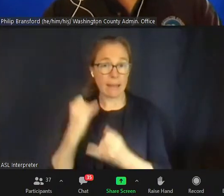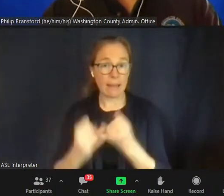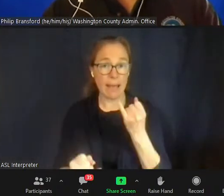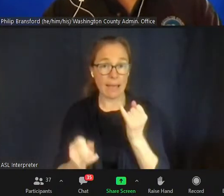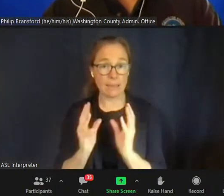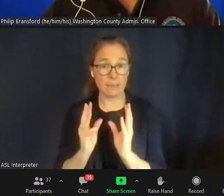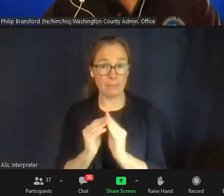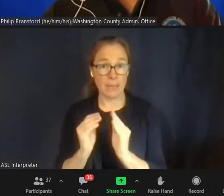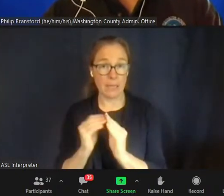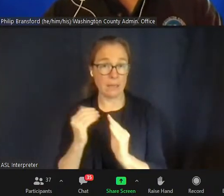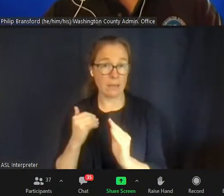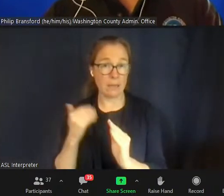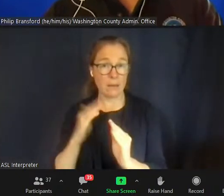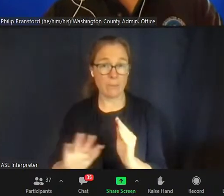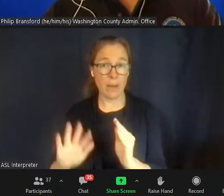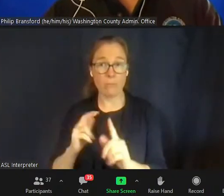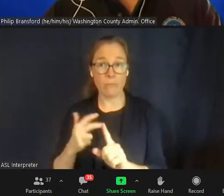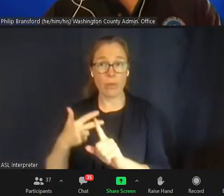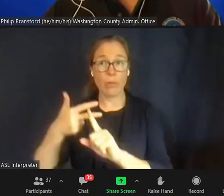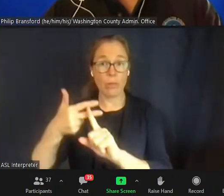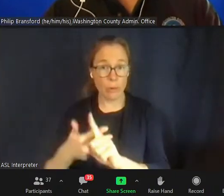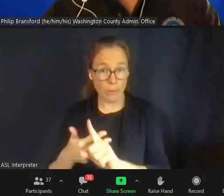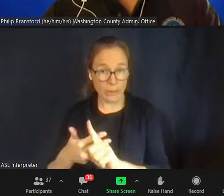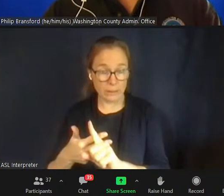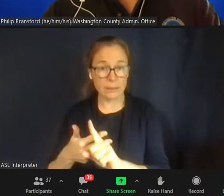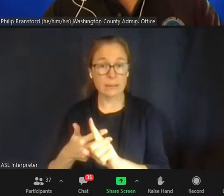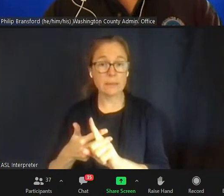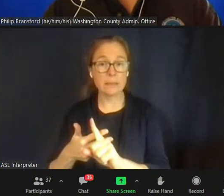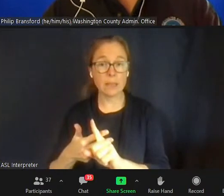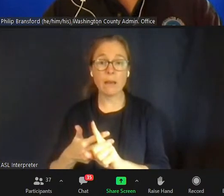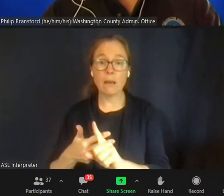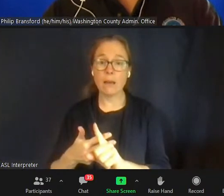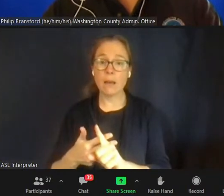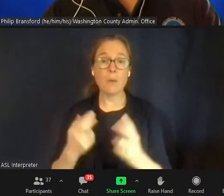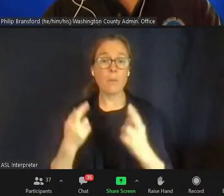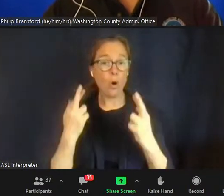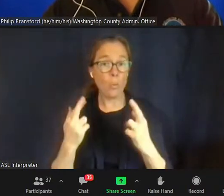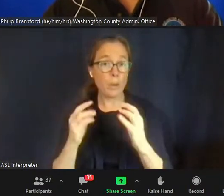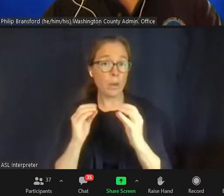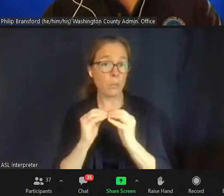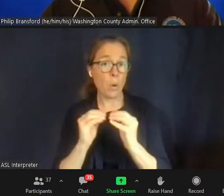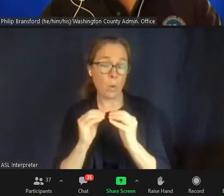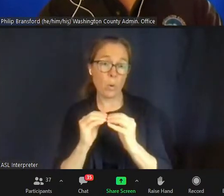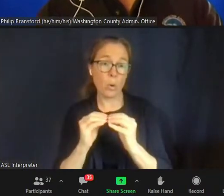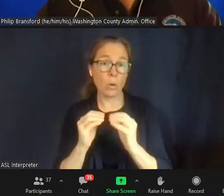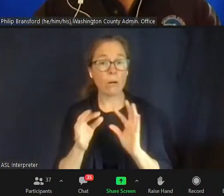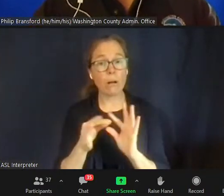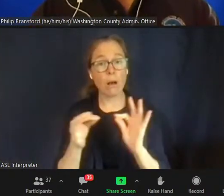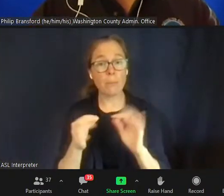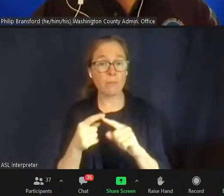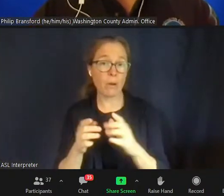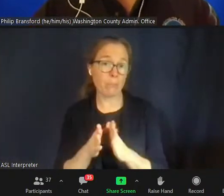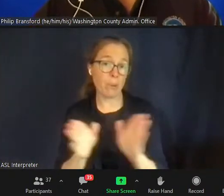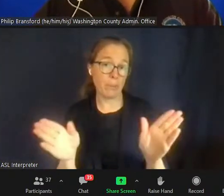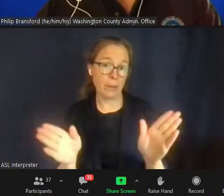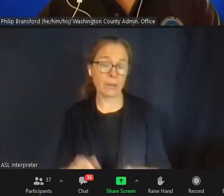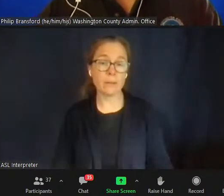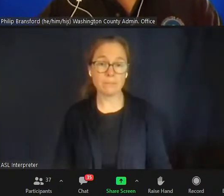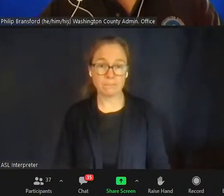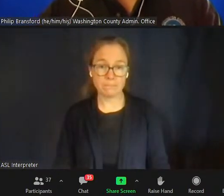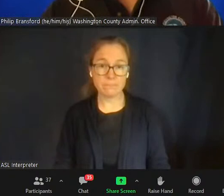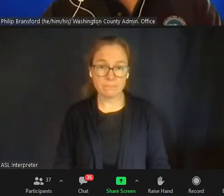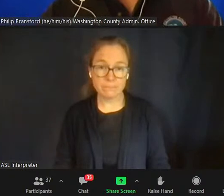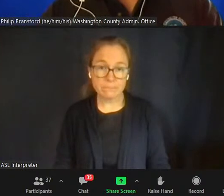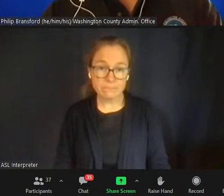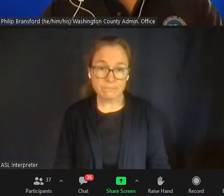that we have some very thoughtful comments from the public. Now, these aren't all thoughtful, they are, but on other issues that help us